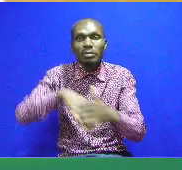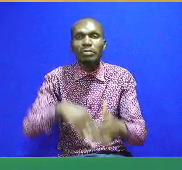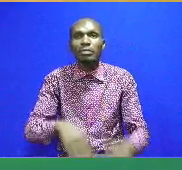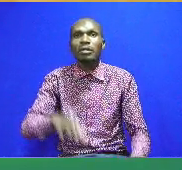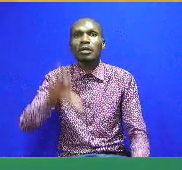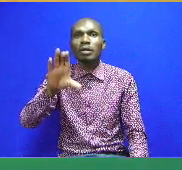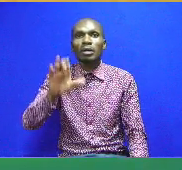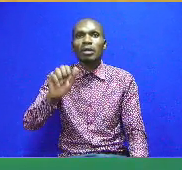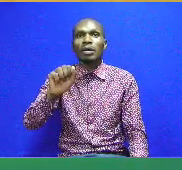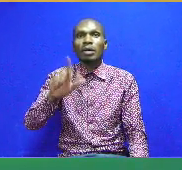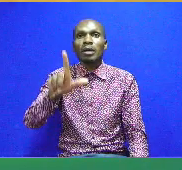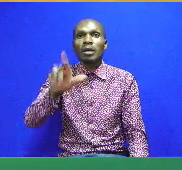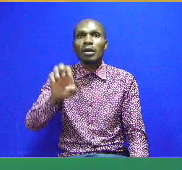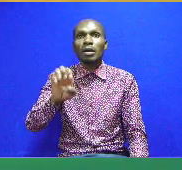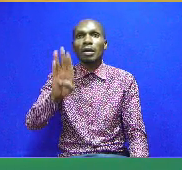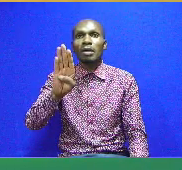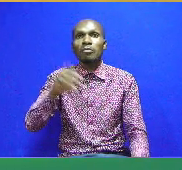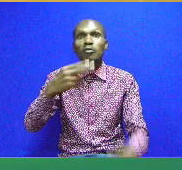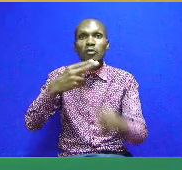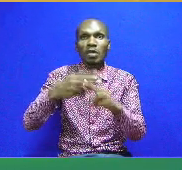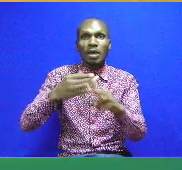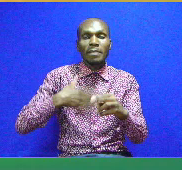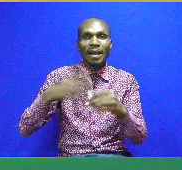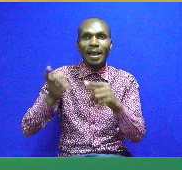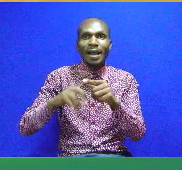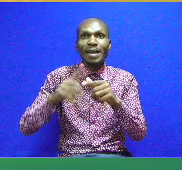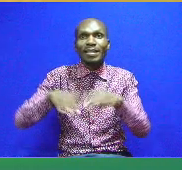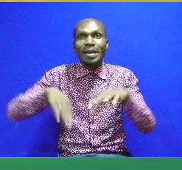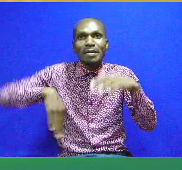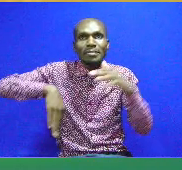Baringa mchelewe mwani kama ya kawaida